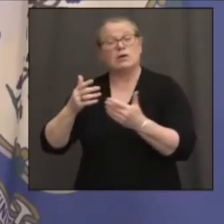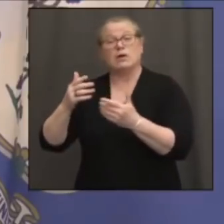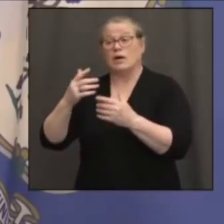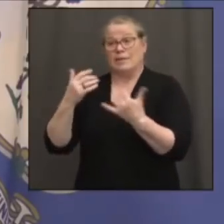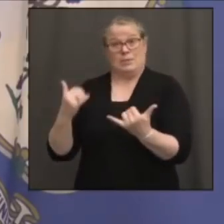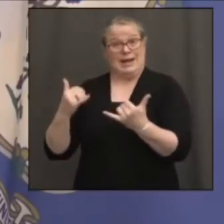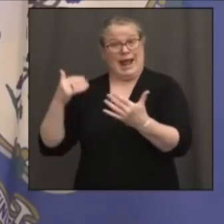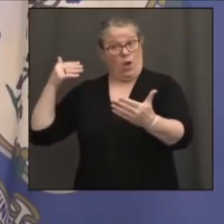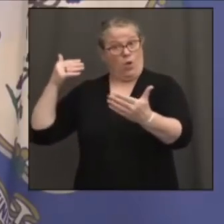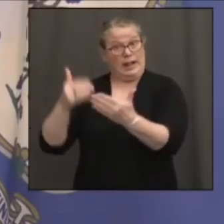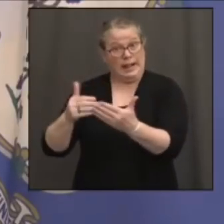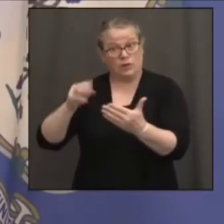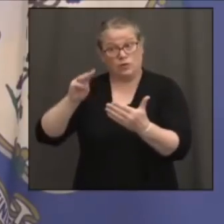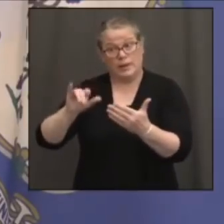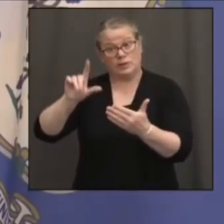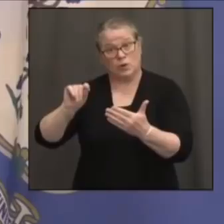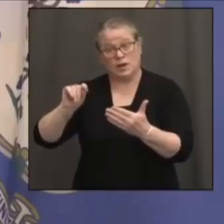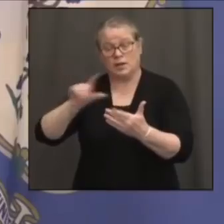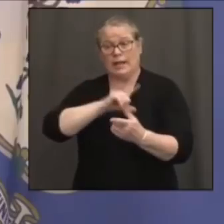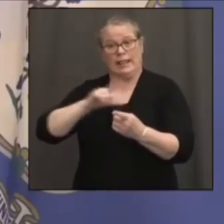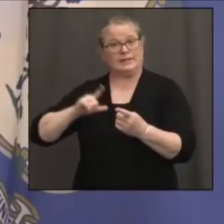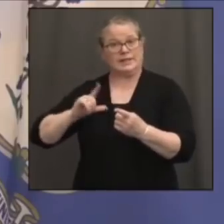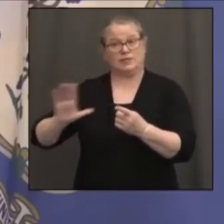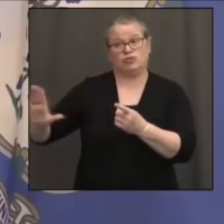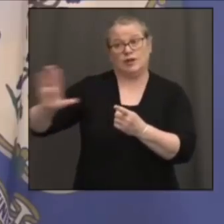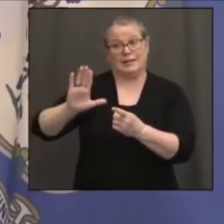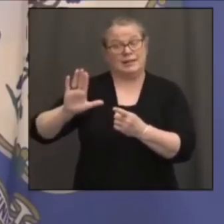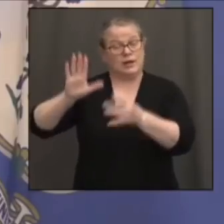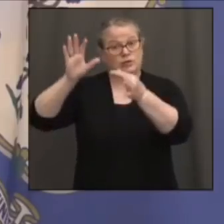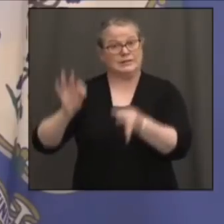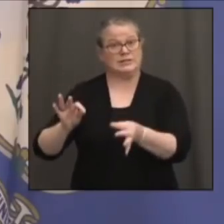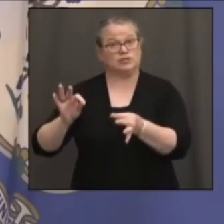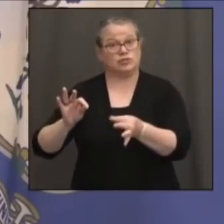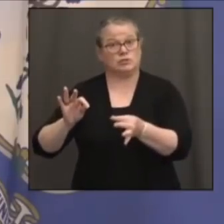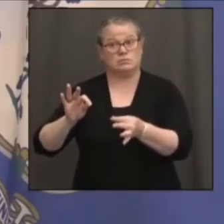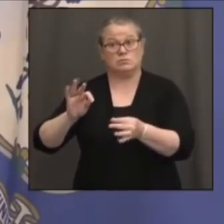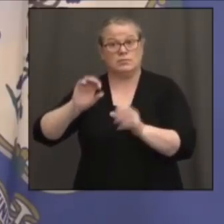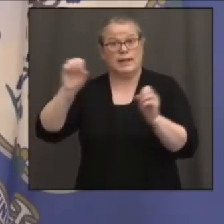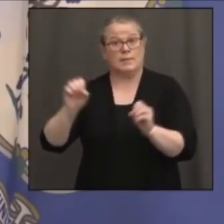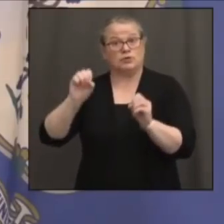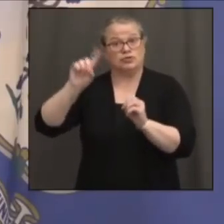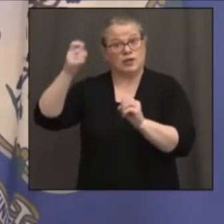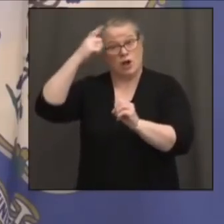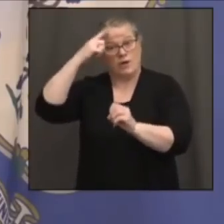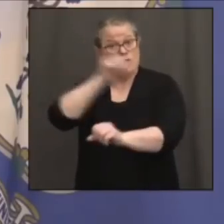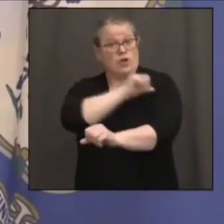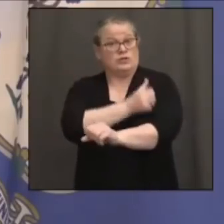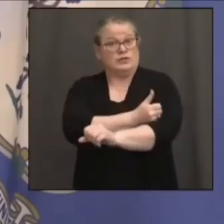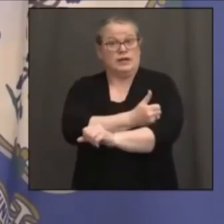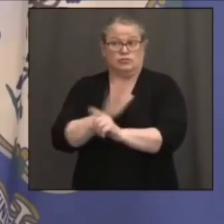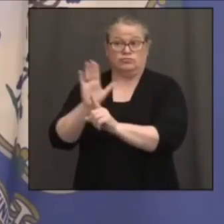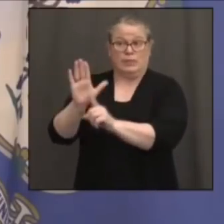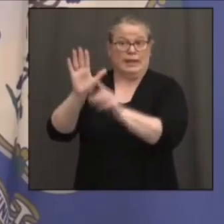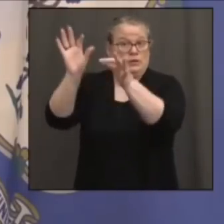to reinforce the emergency authorization, continue this for a little bit longer. Maybe they want to mix and match some